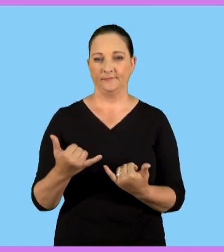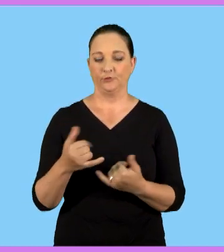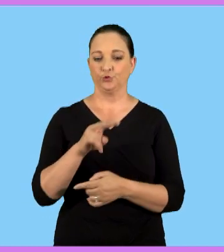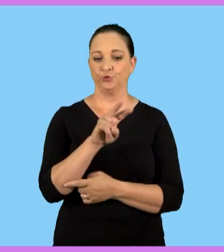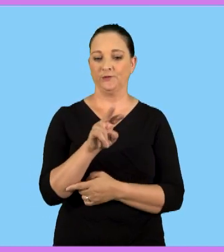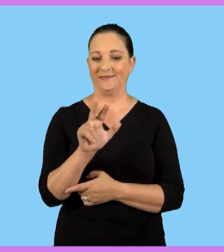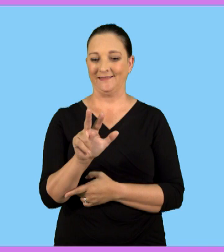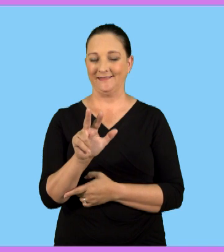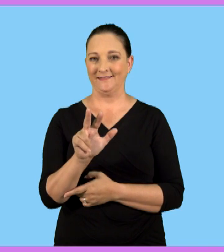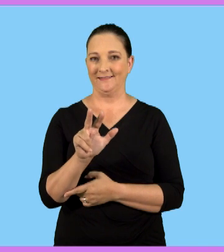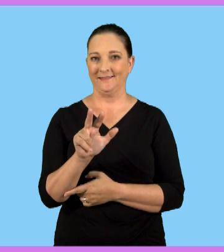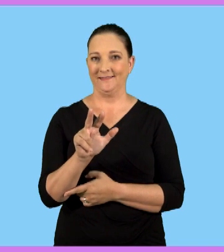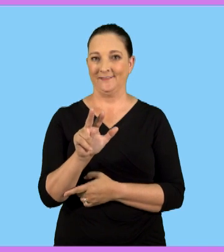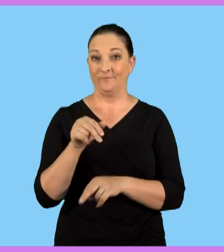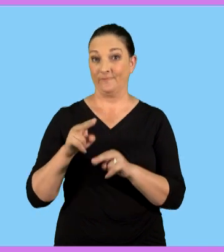the 28th